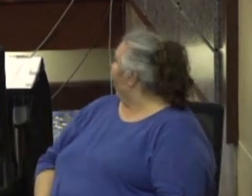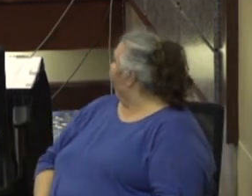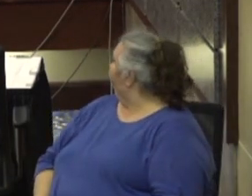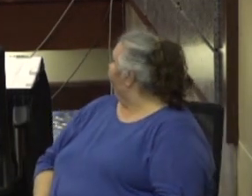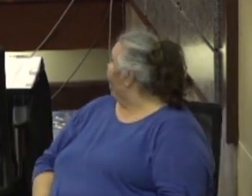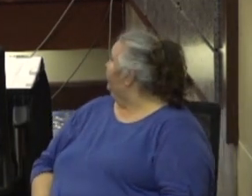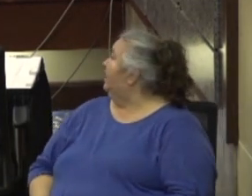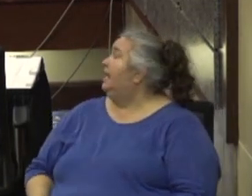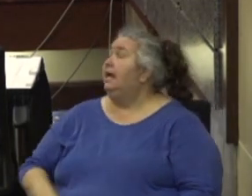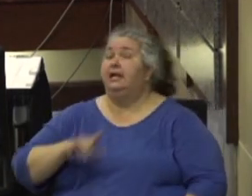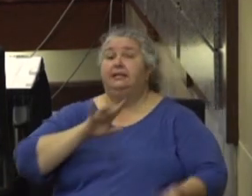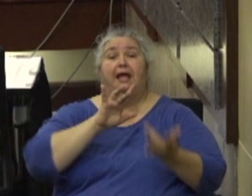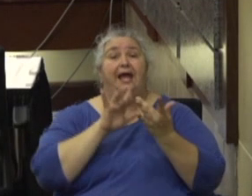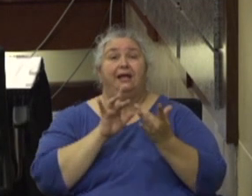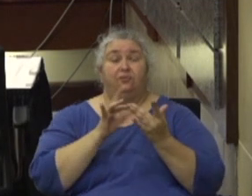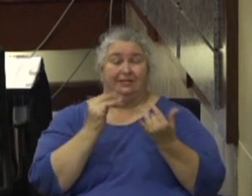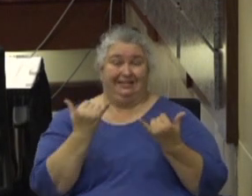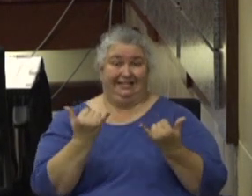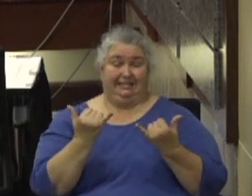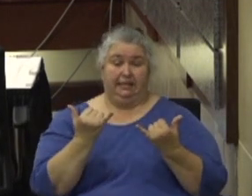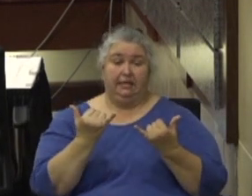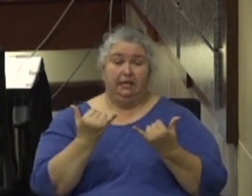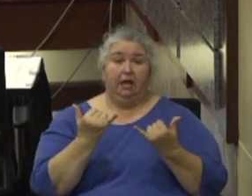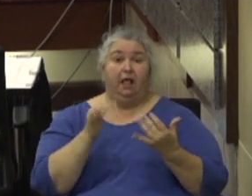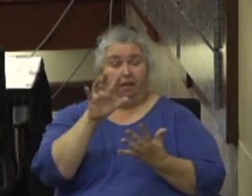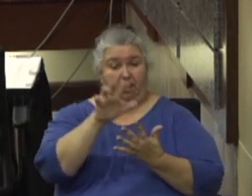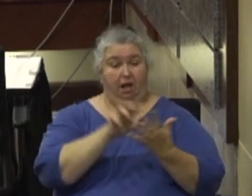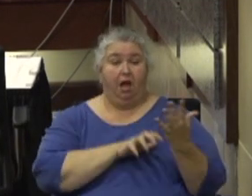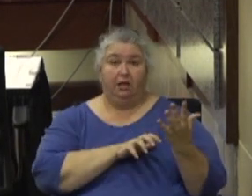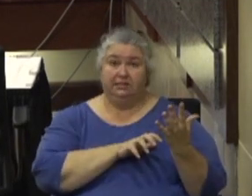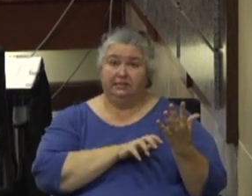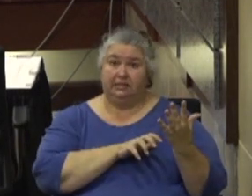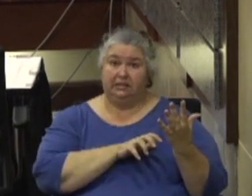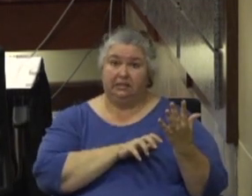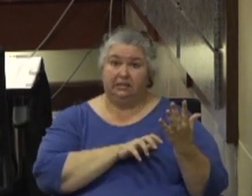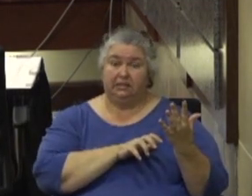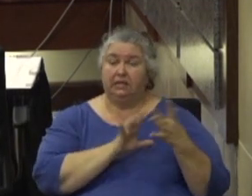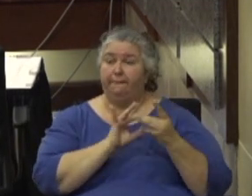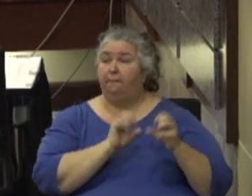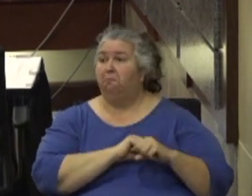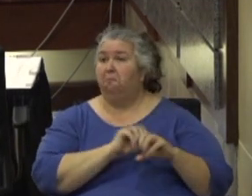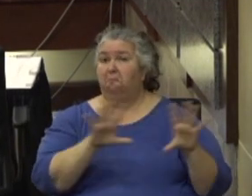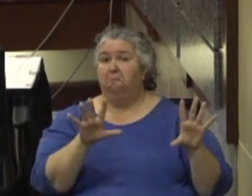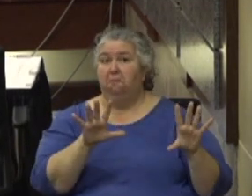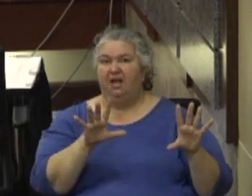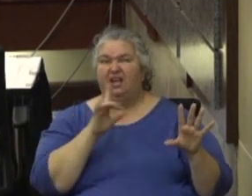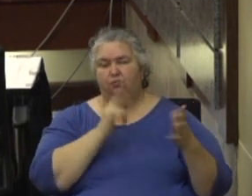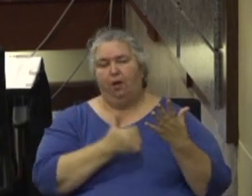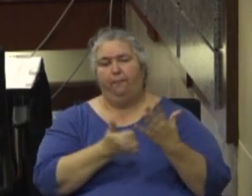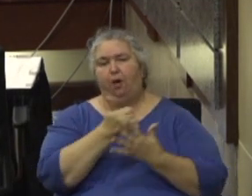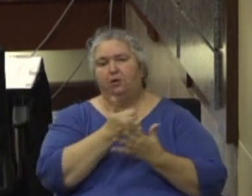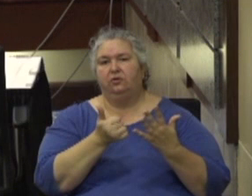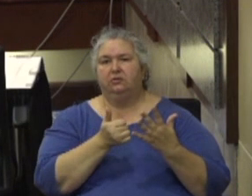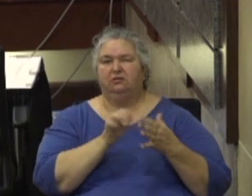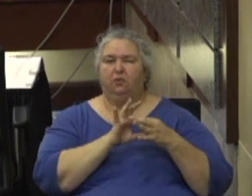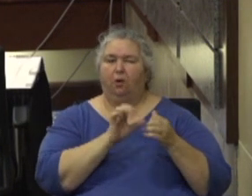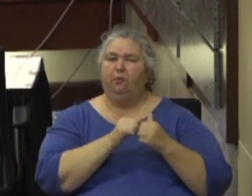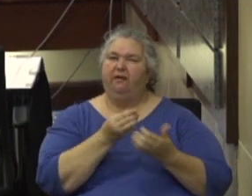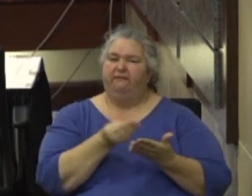And then the outreach to date, really the content of what messaging has gone out has been prioritized around the financial